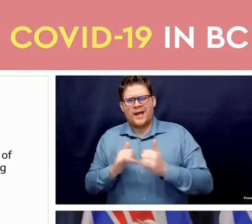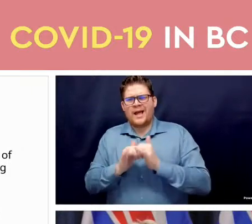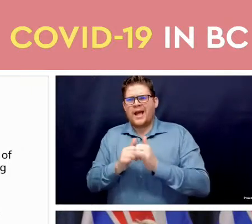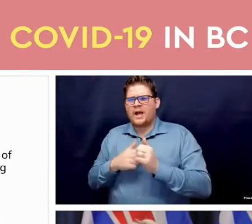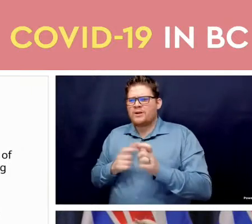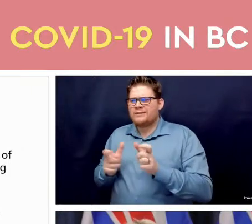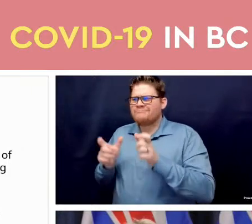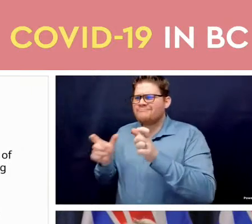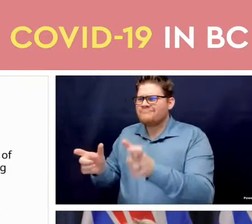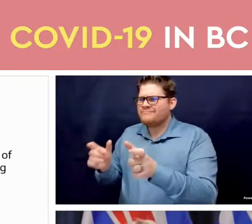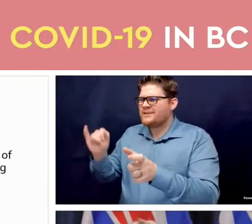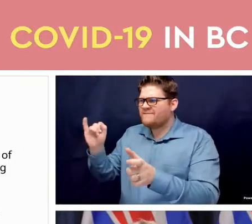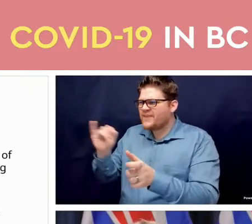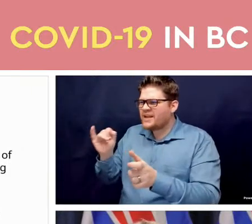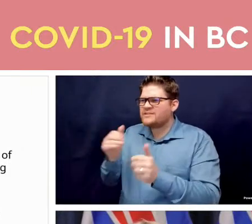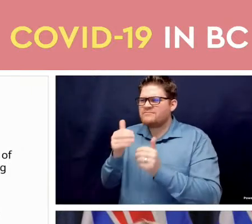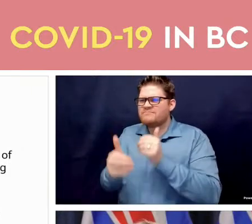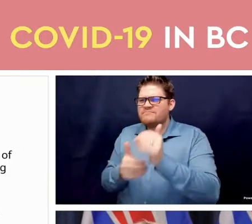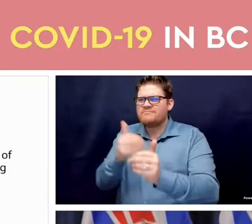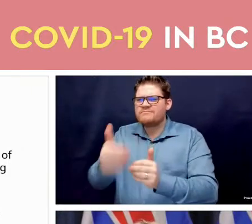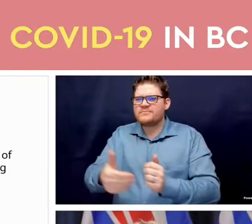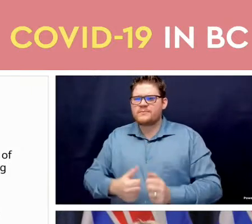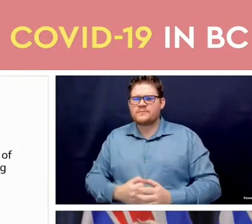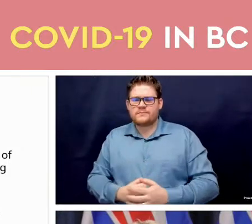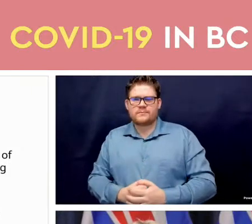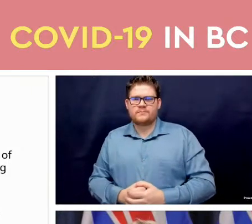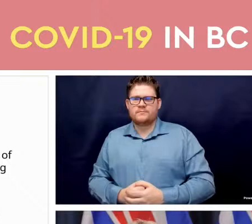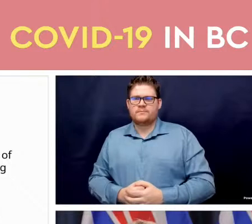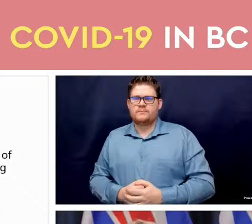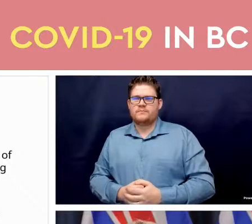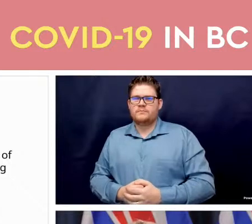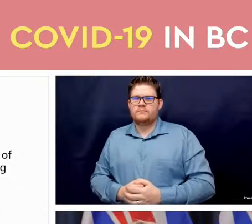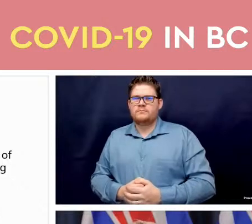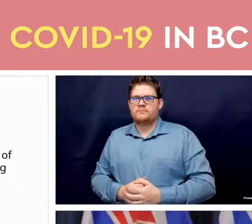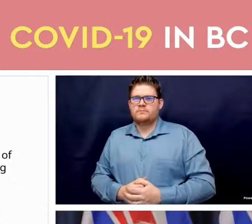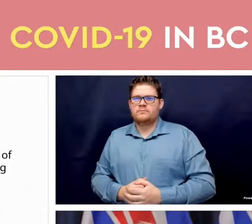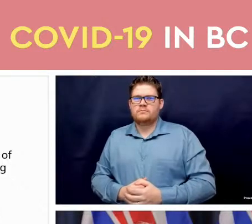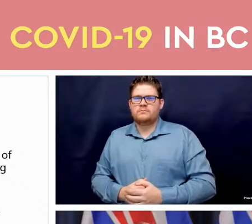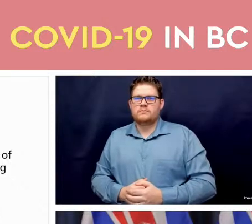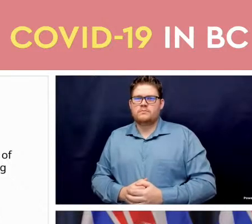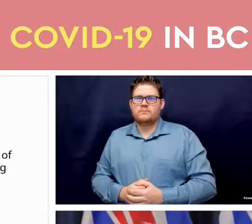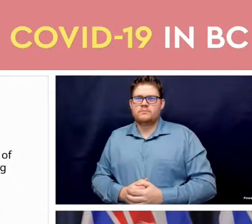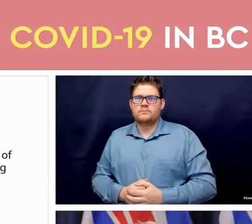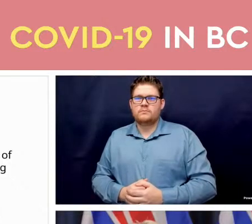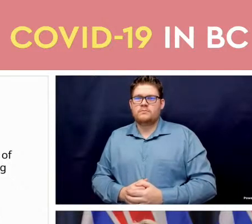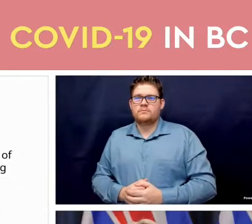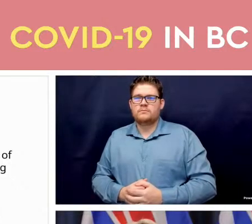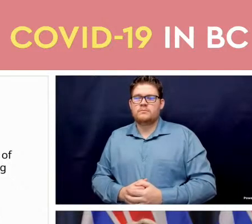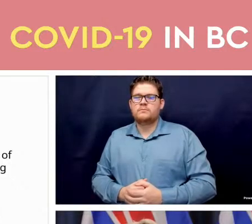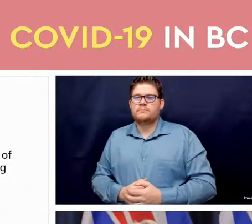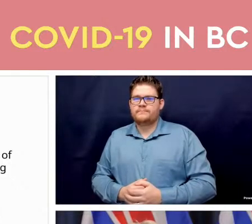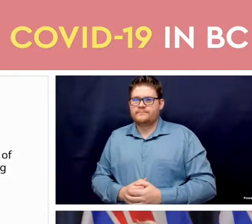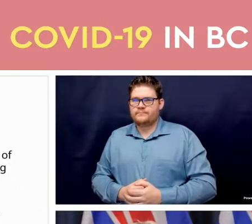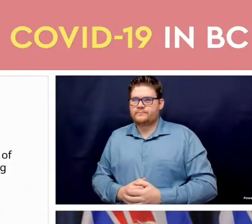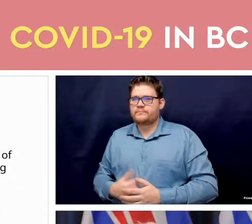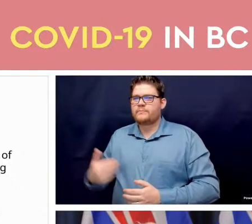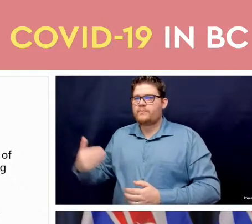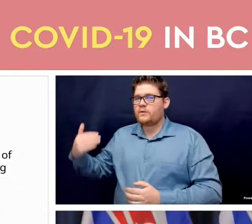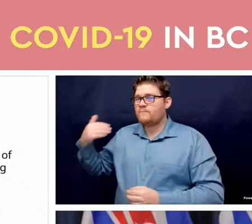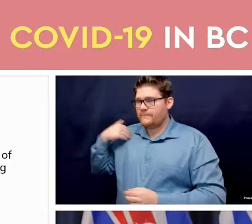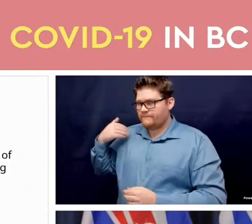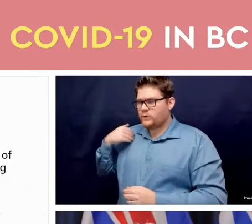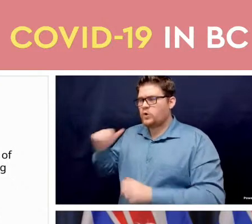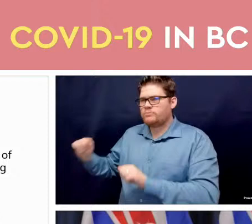so part of the reason why we did had presented hospitalization the way we did from the very beginning was linking